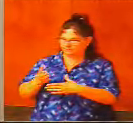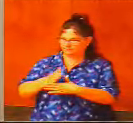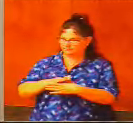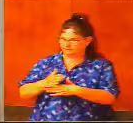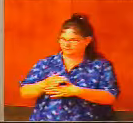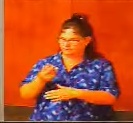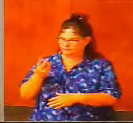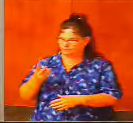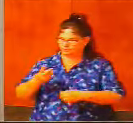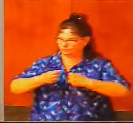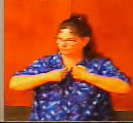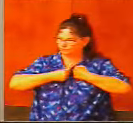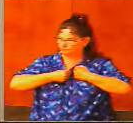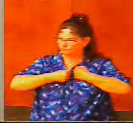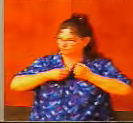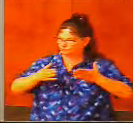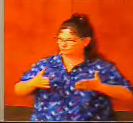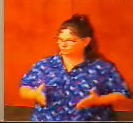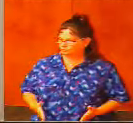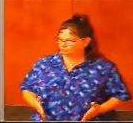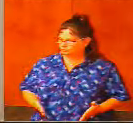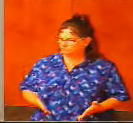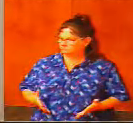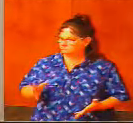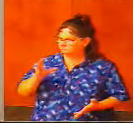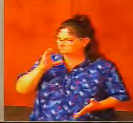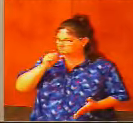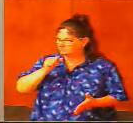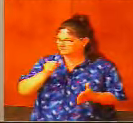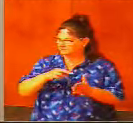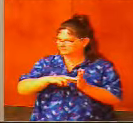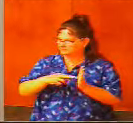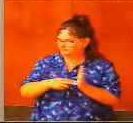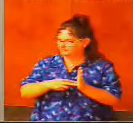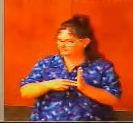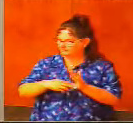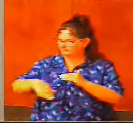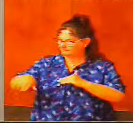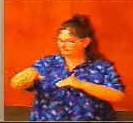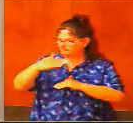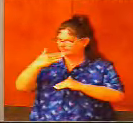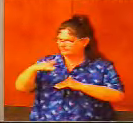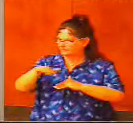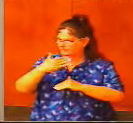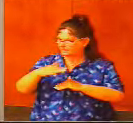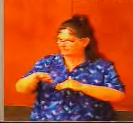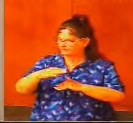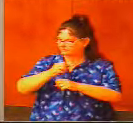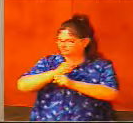soldiers, which I suppose would indicate what we might call maximum security.